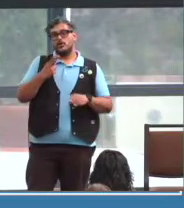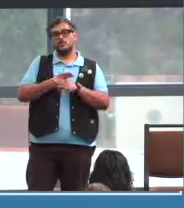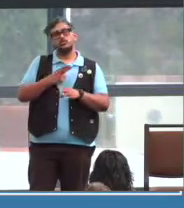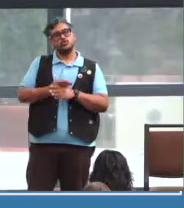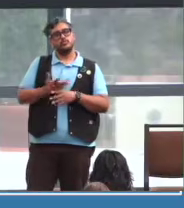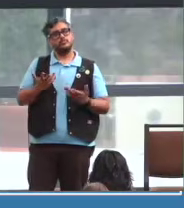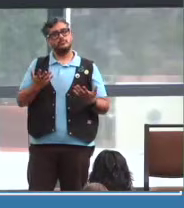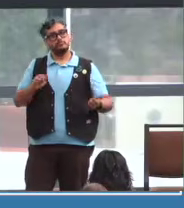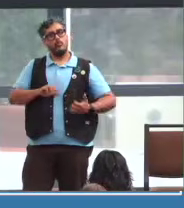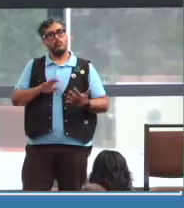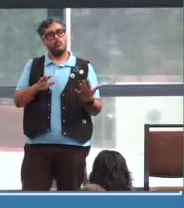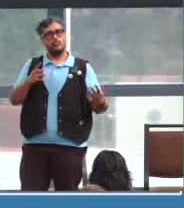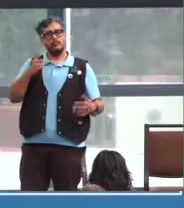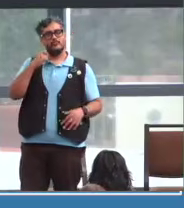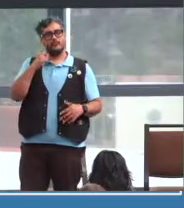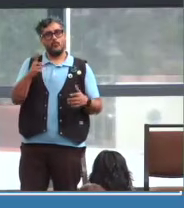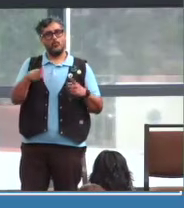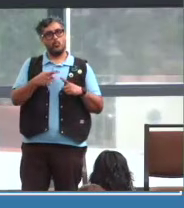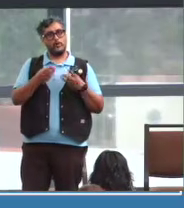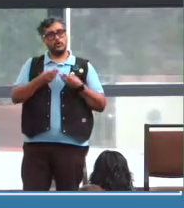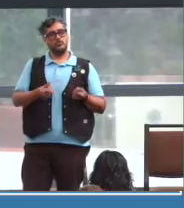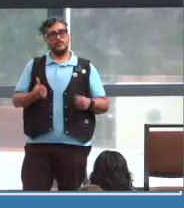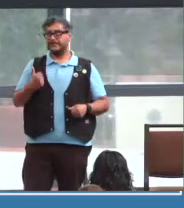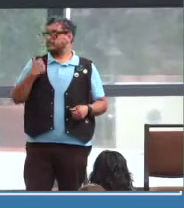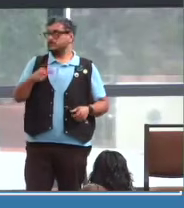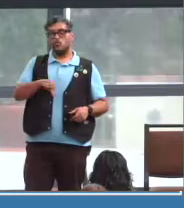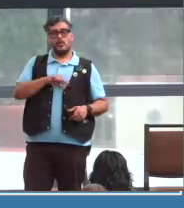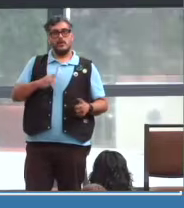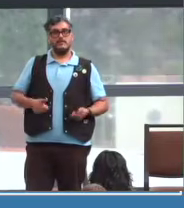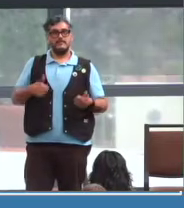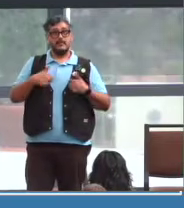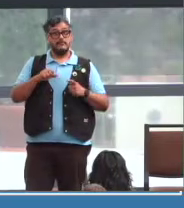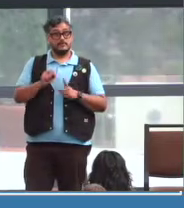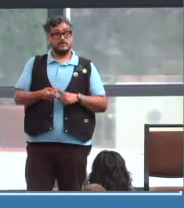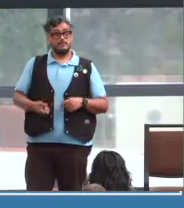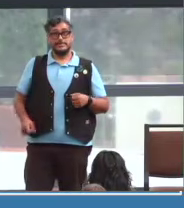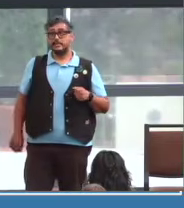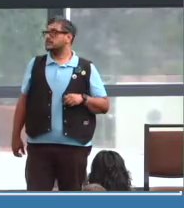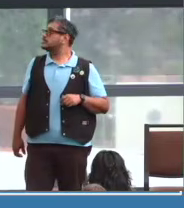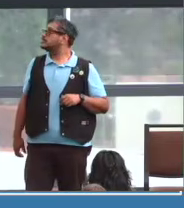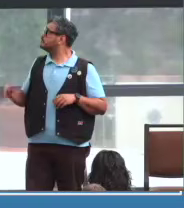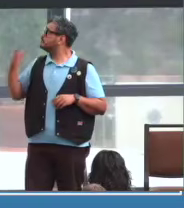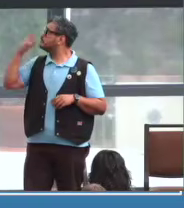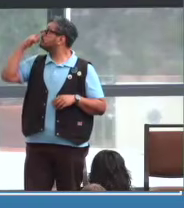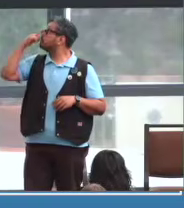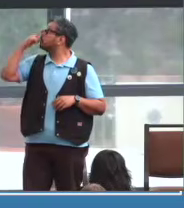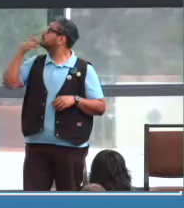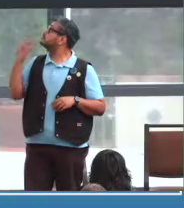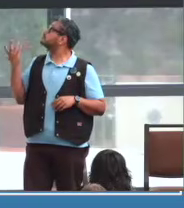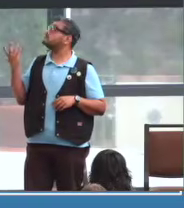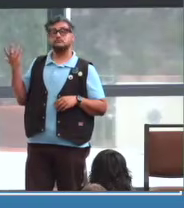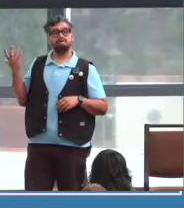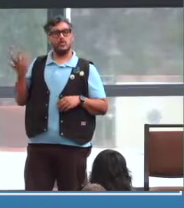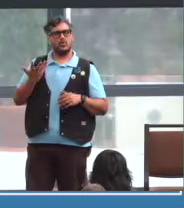holistic approach when we address these quality of life circumstances. So what are some screening tools specifically